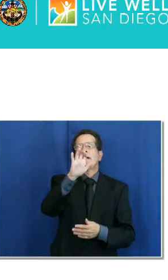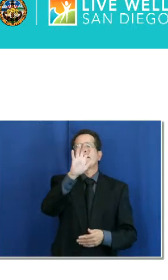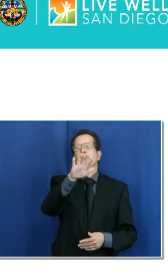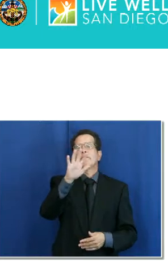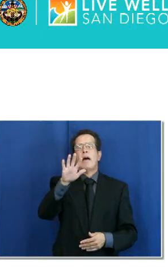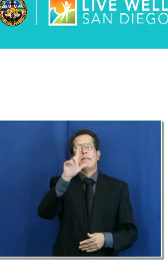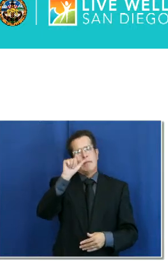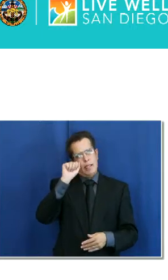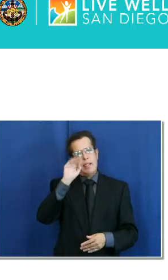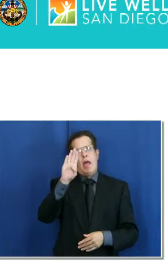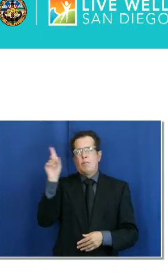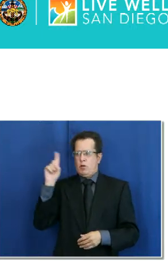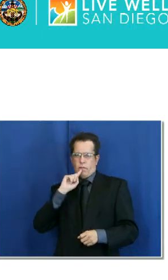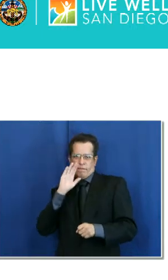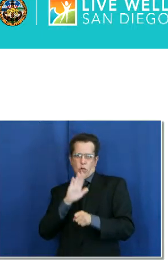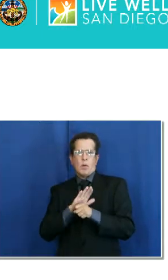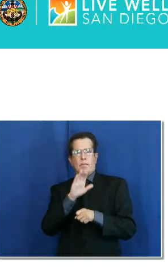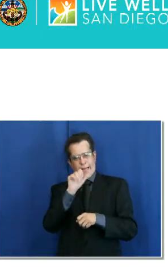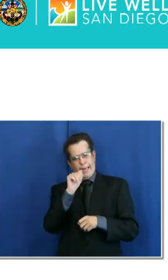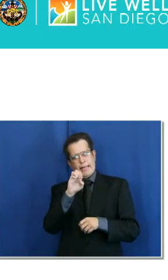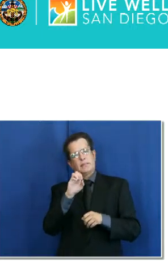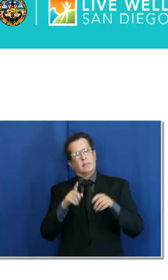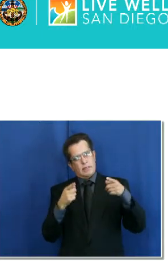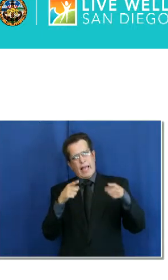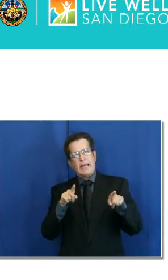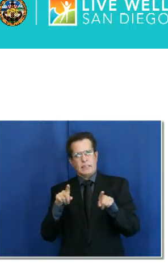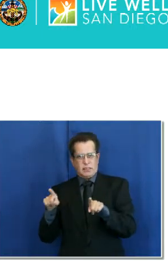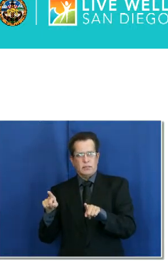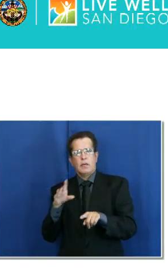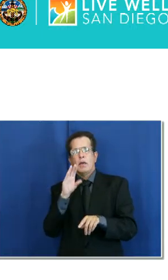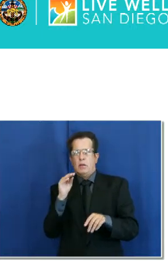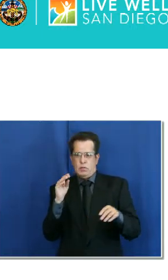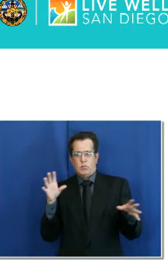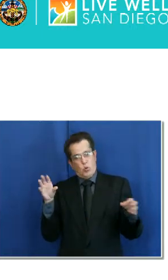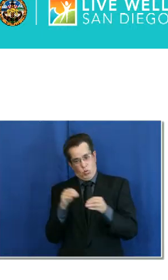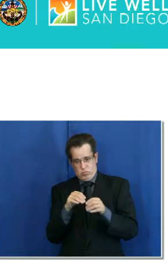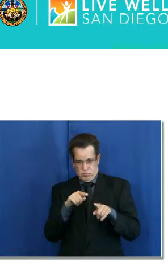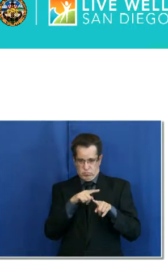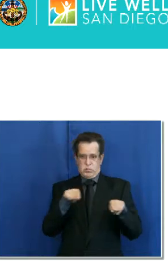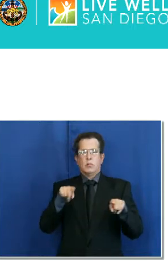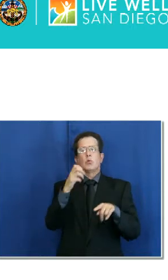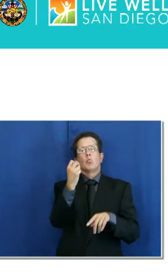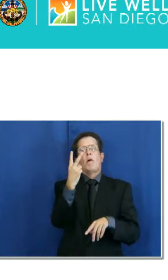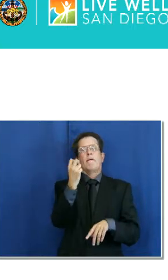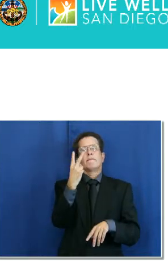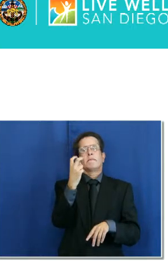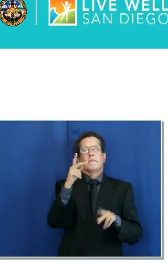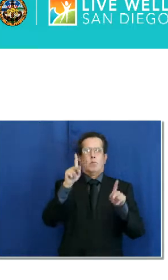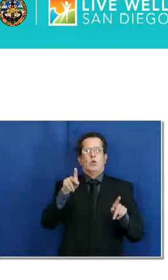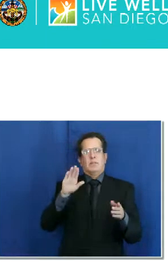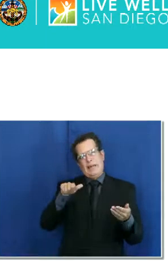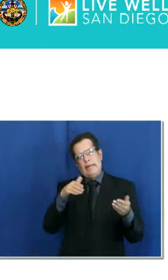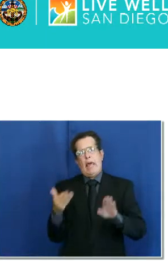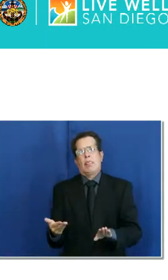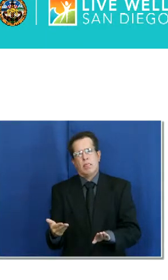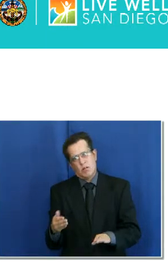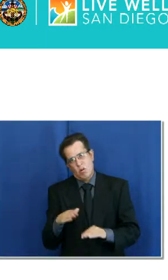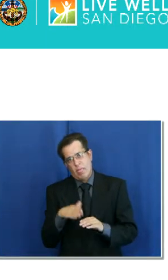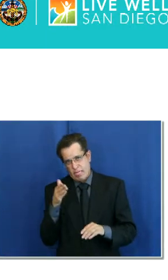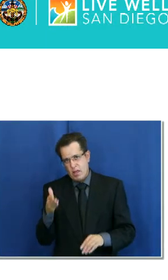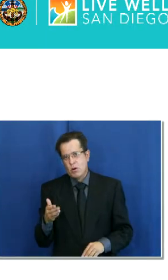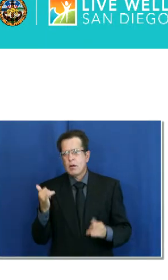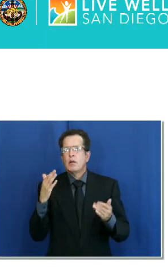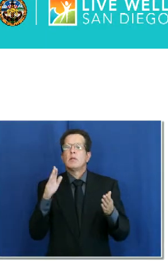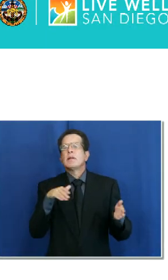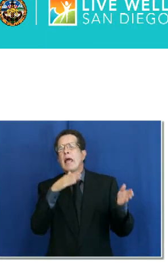1,555 laboratory-confirmed cases, including a total of 12 deaths. Moving on, let's now review our